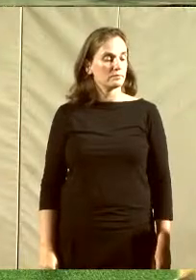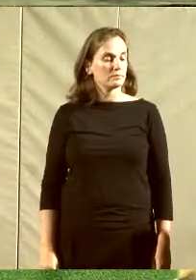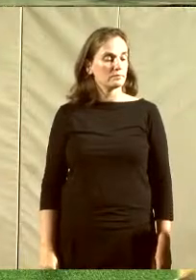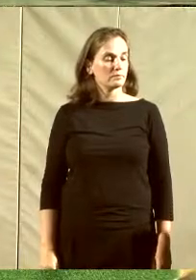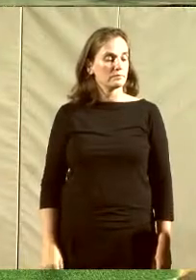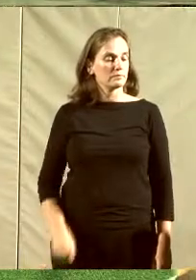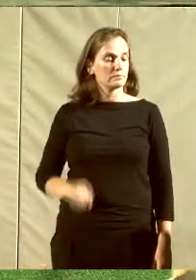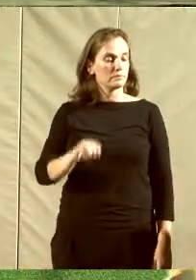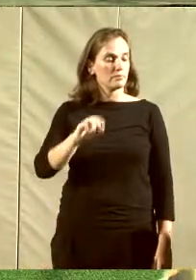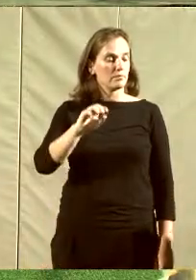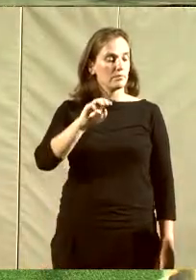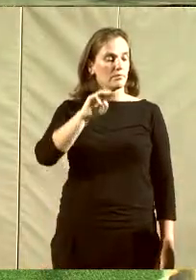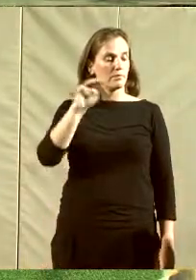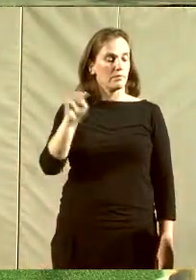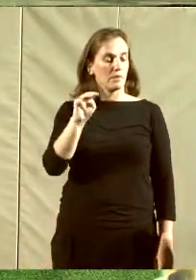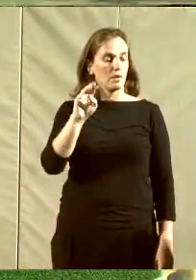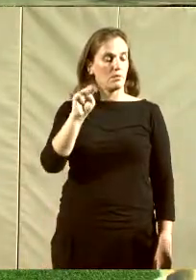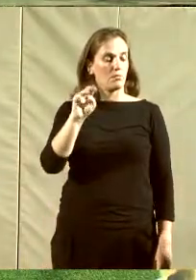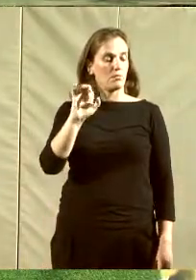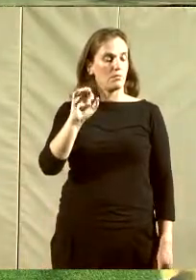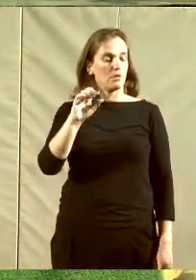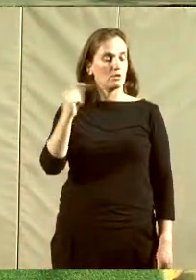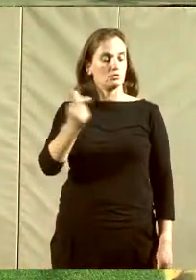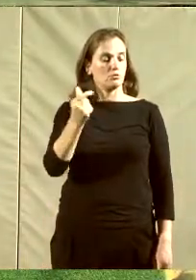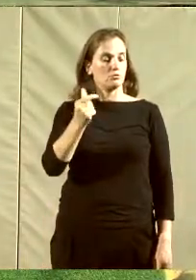Georgina Perez Martinez.